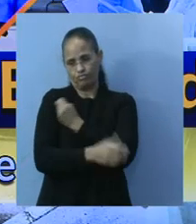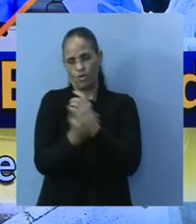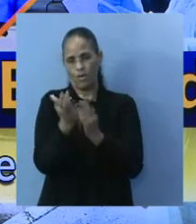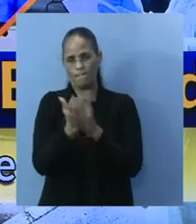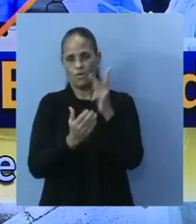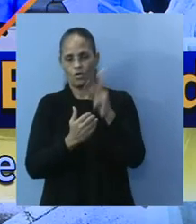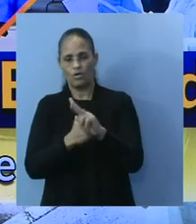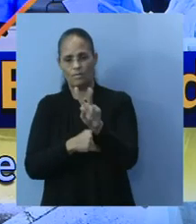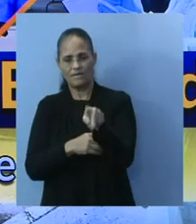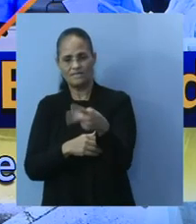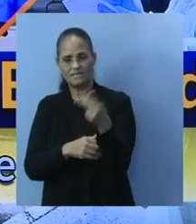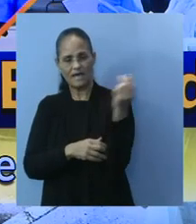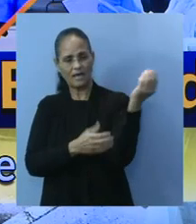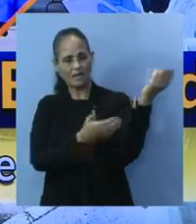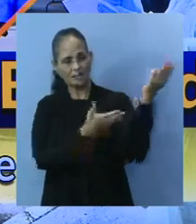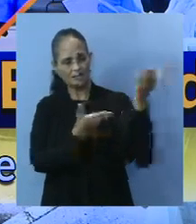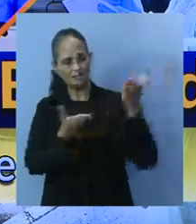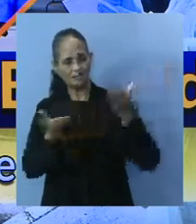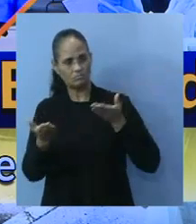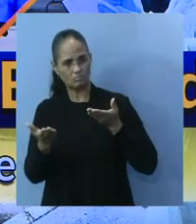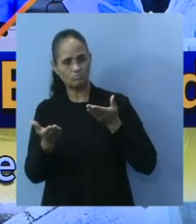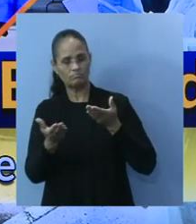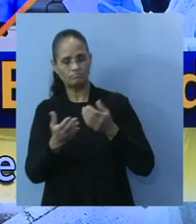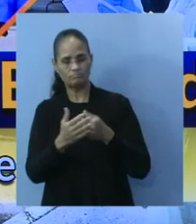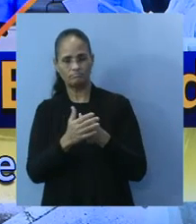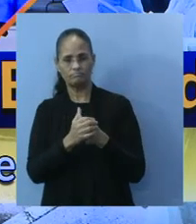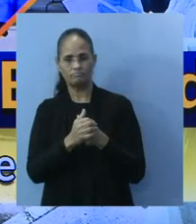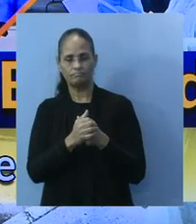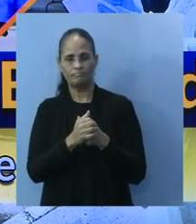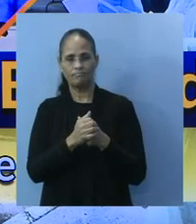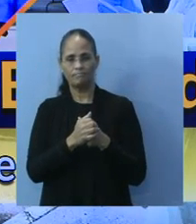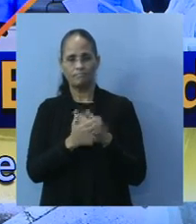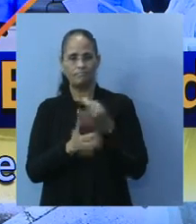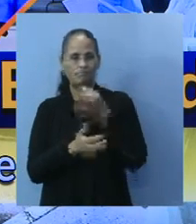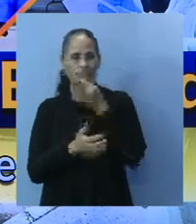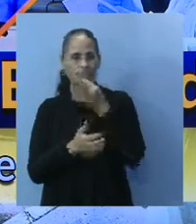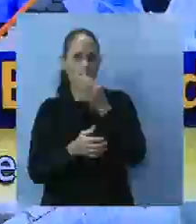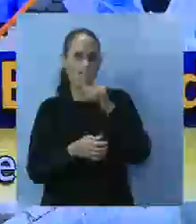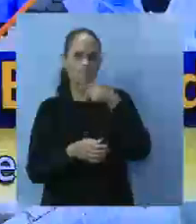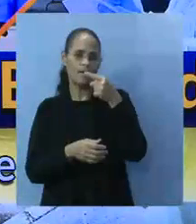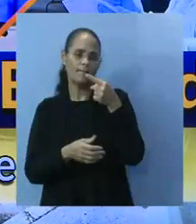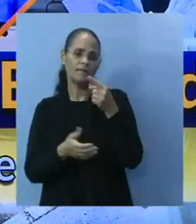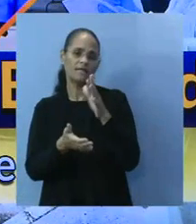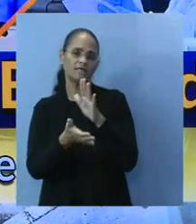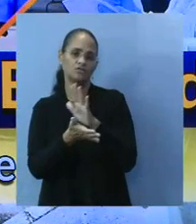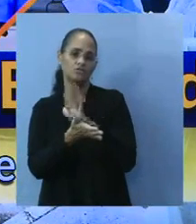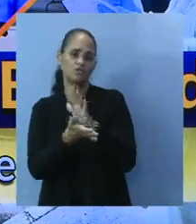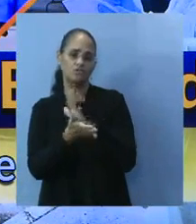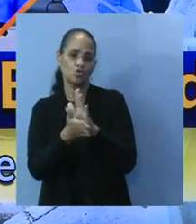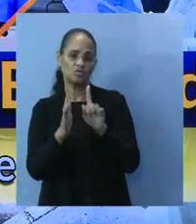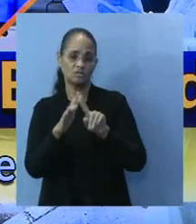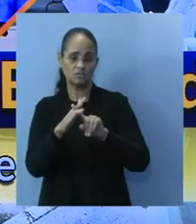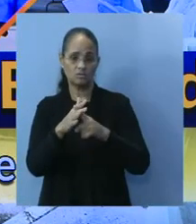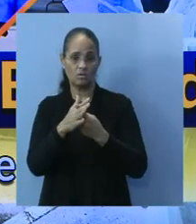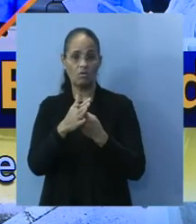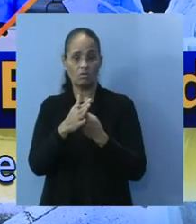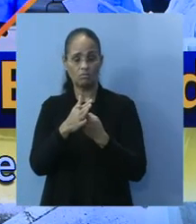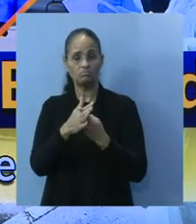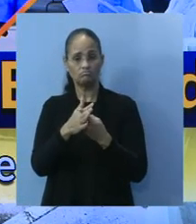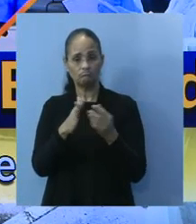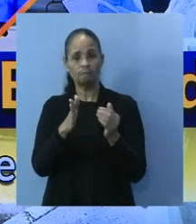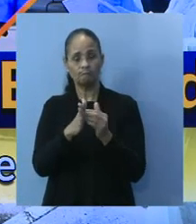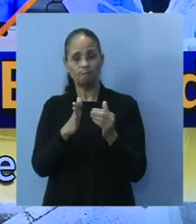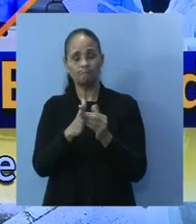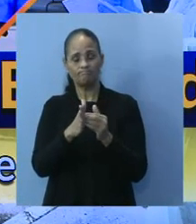a second batch of vaccines on the way. Public schools are back open and receiving students. We